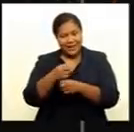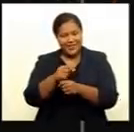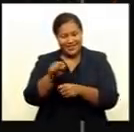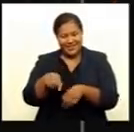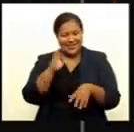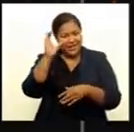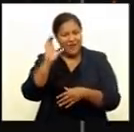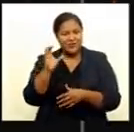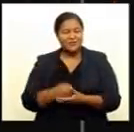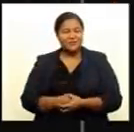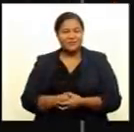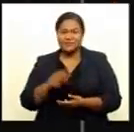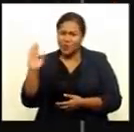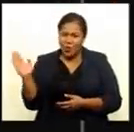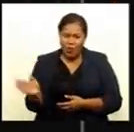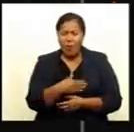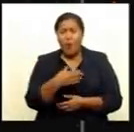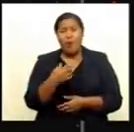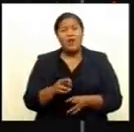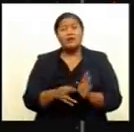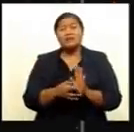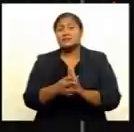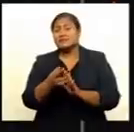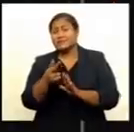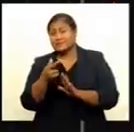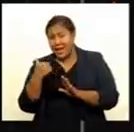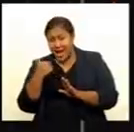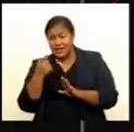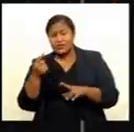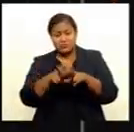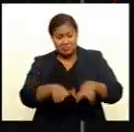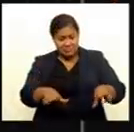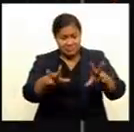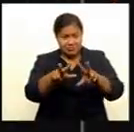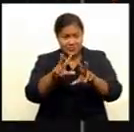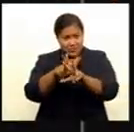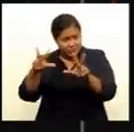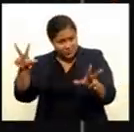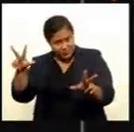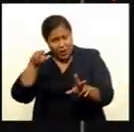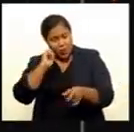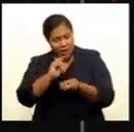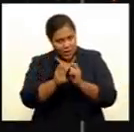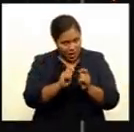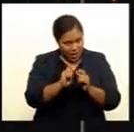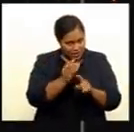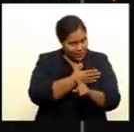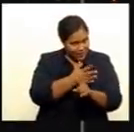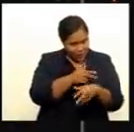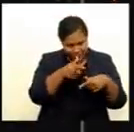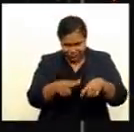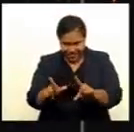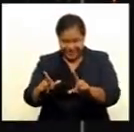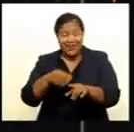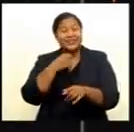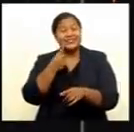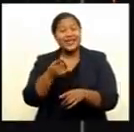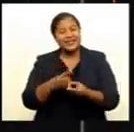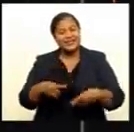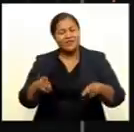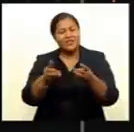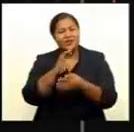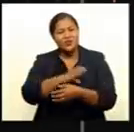All individuals returning to Vanua Levu from Viti Levu will be tested prior to their travel, says Divisional Commissioner